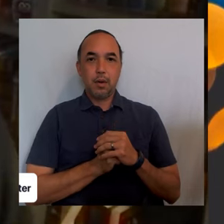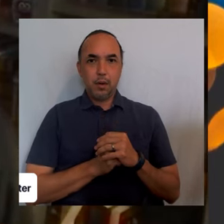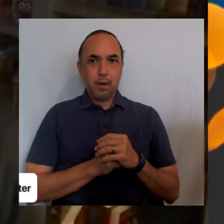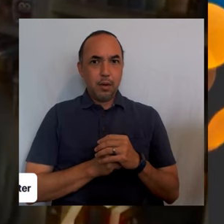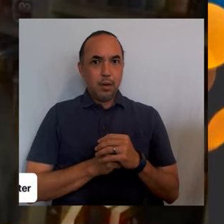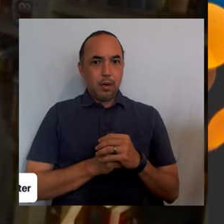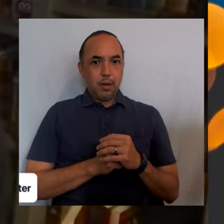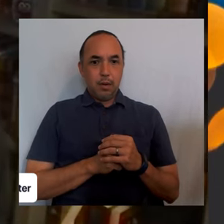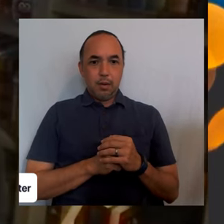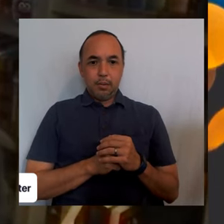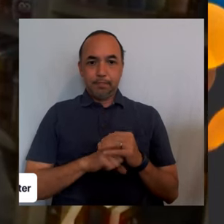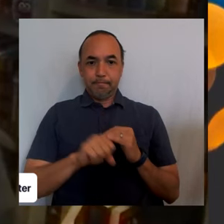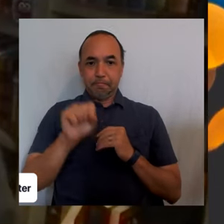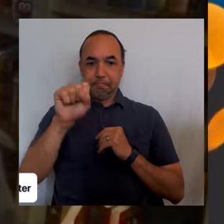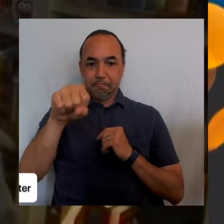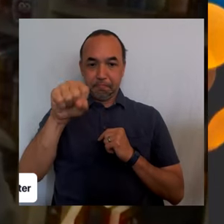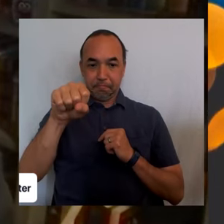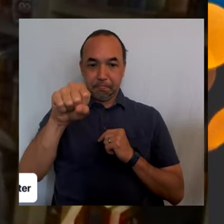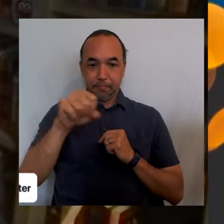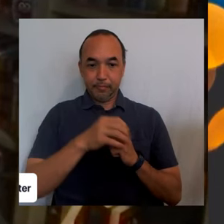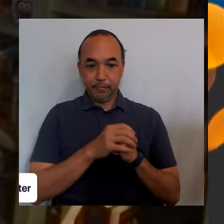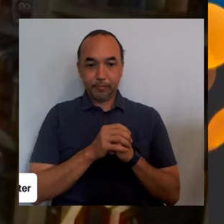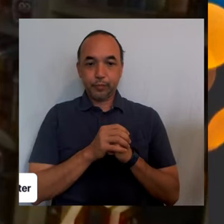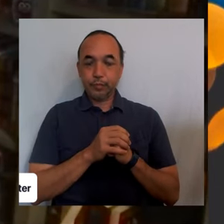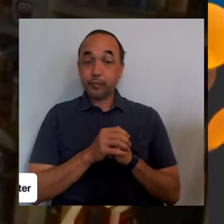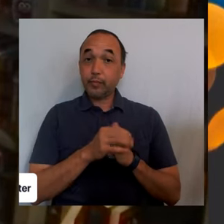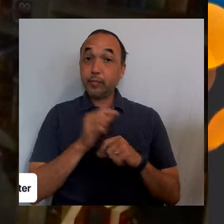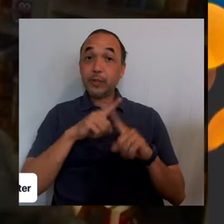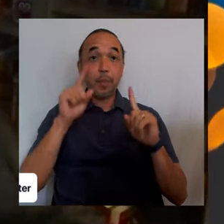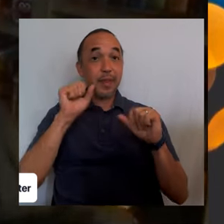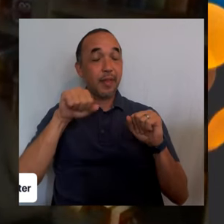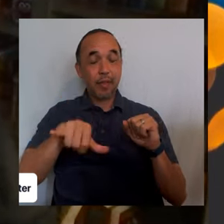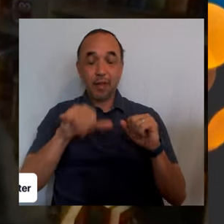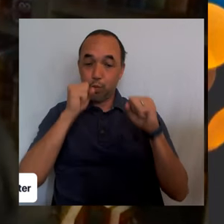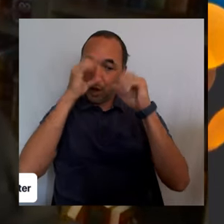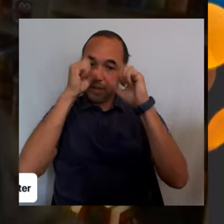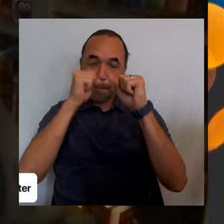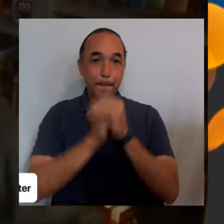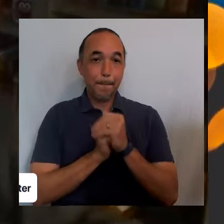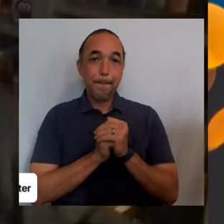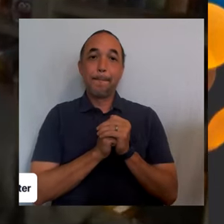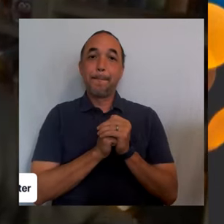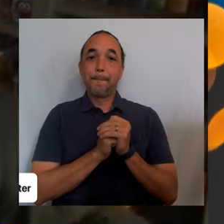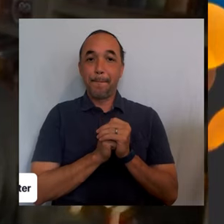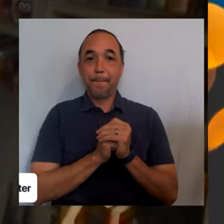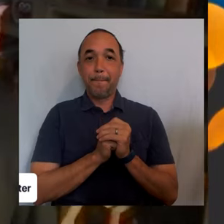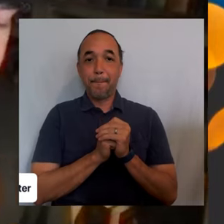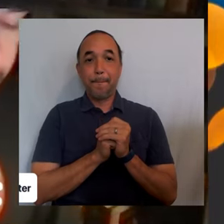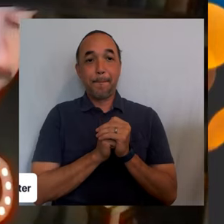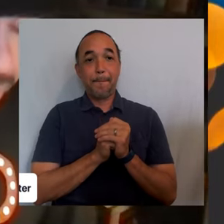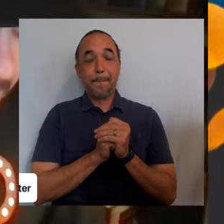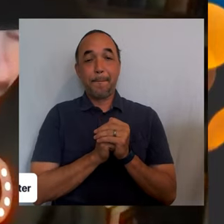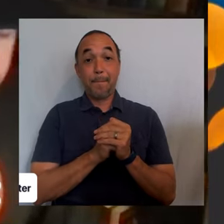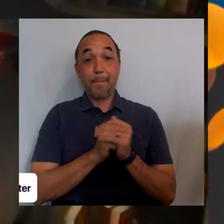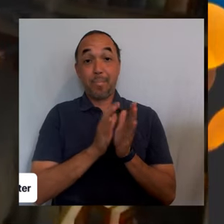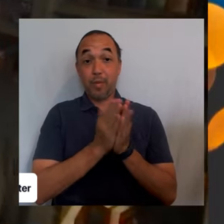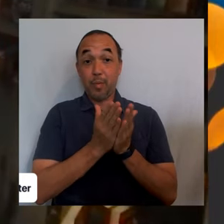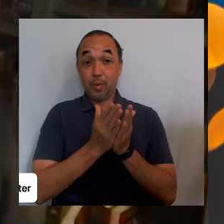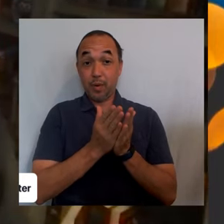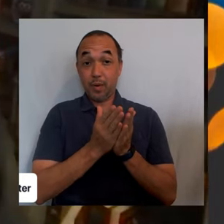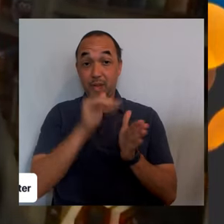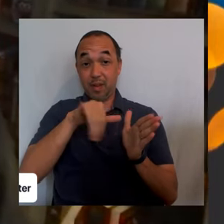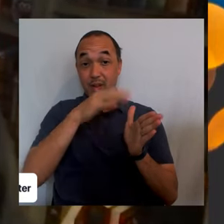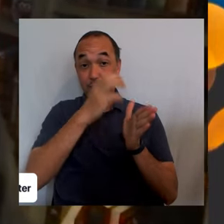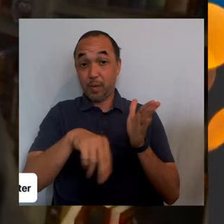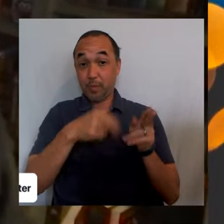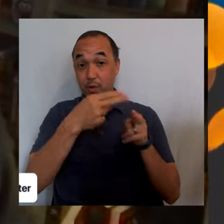really, really awesome. And in the book, the name of the chapter, if you ever just